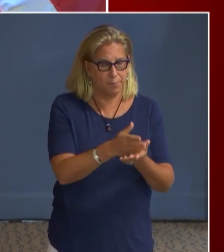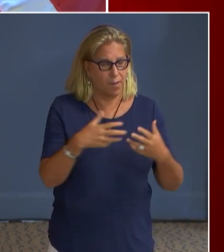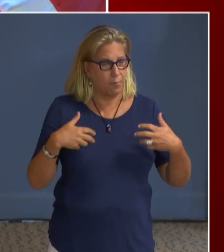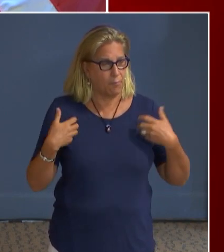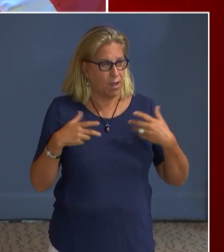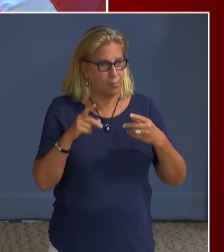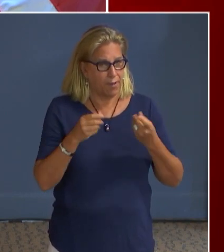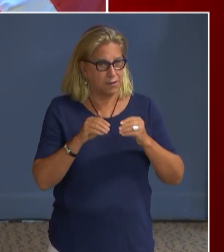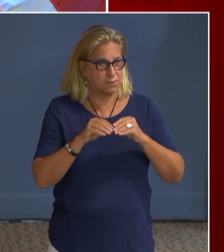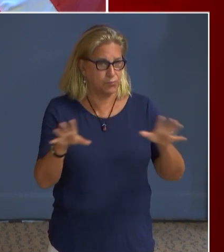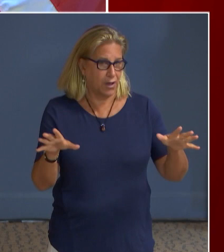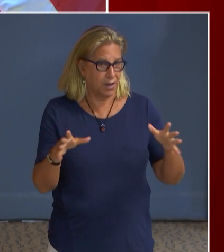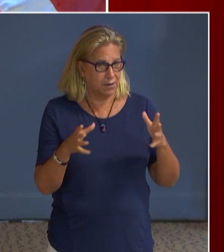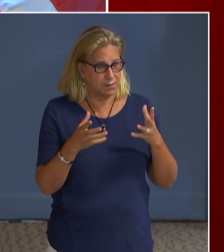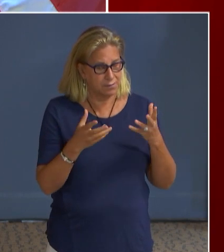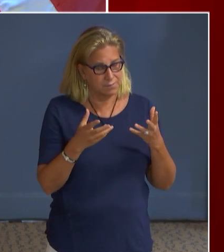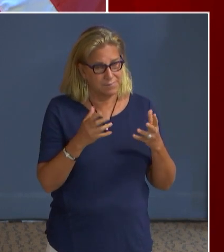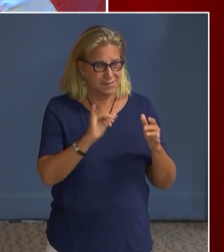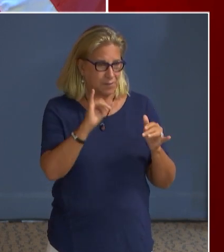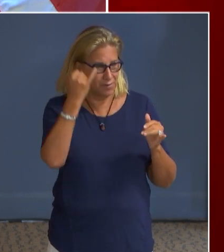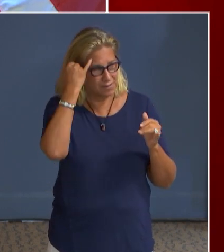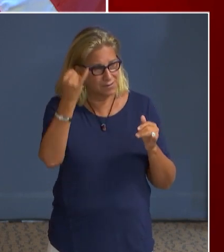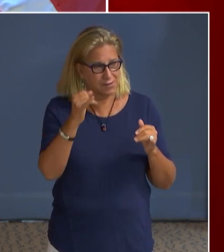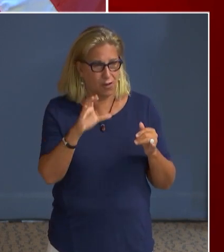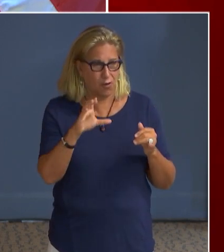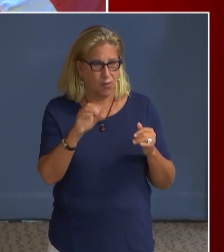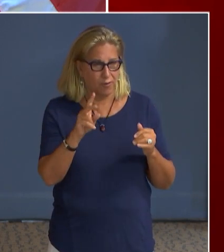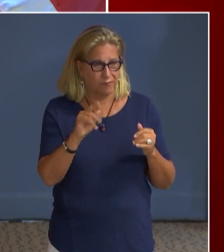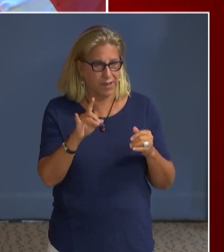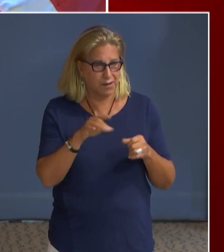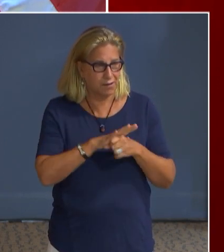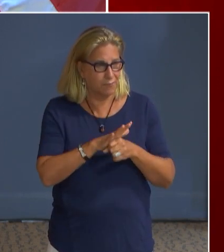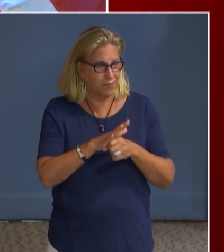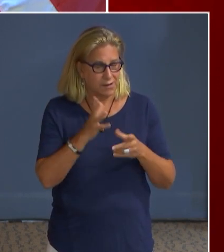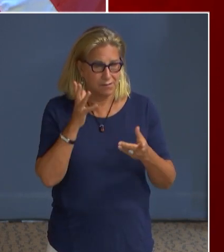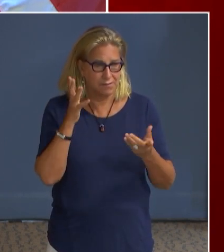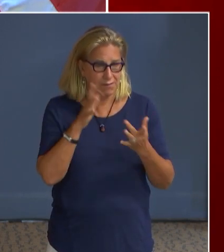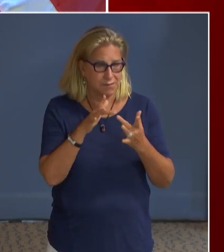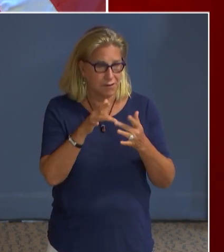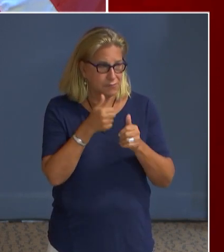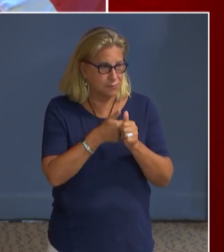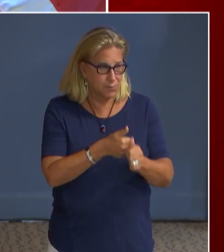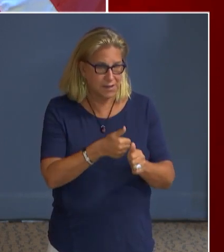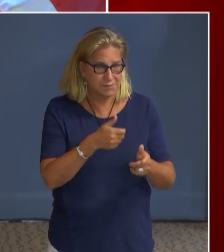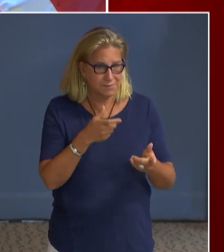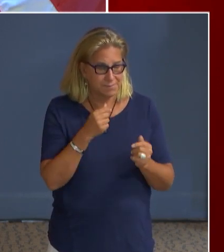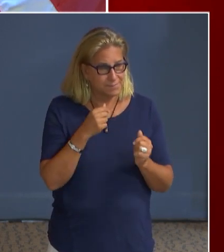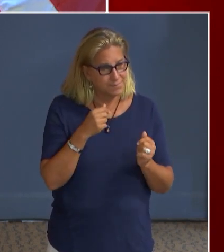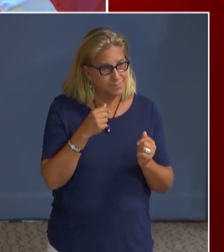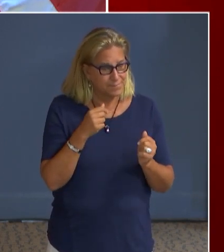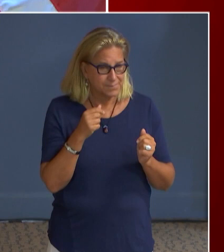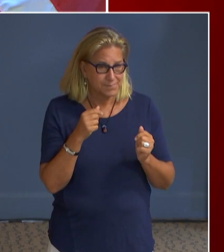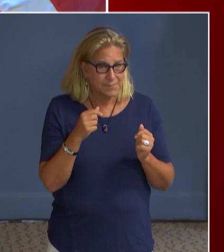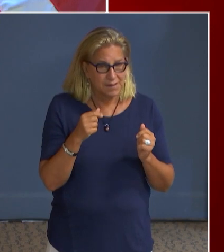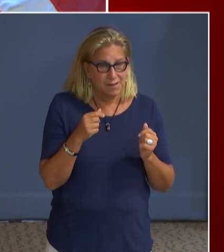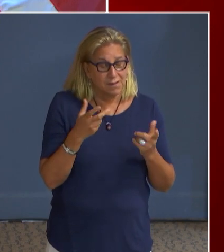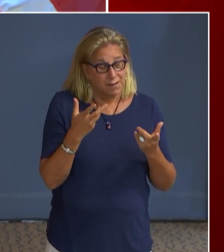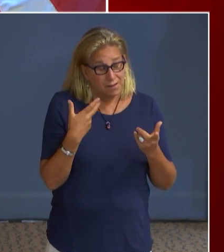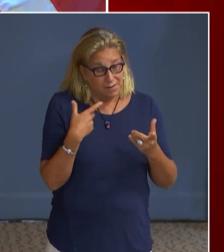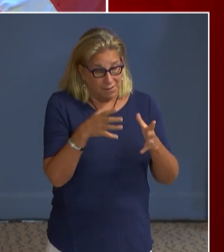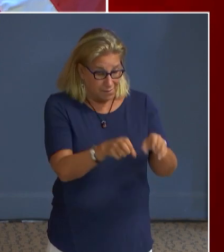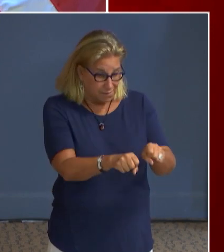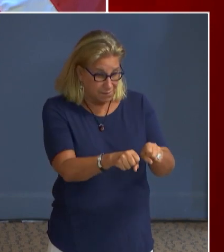for COVID. Do you think that was a mistake getting rid of them, or do you think you're going to need to rehire